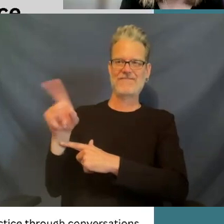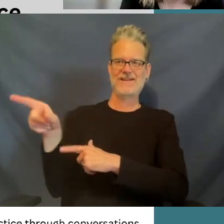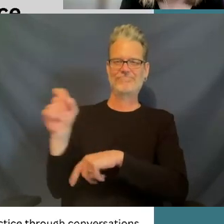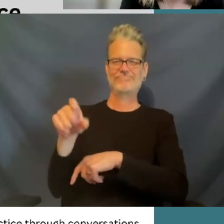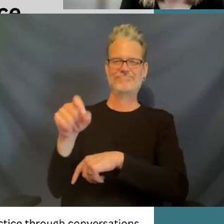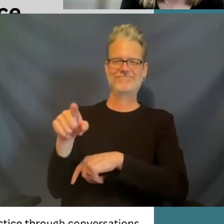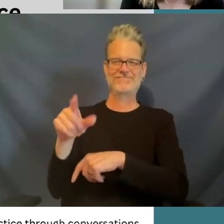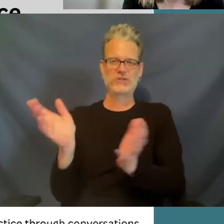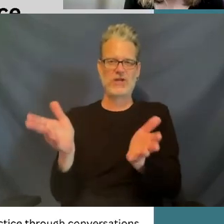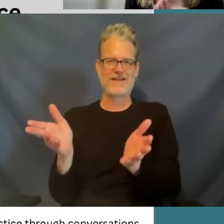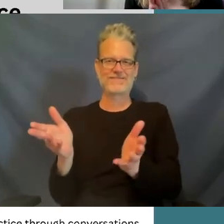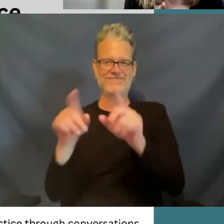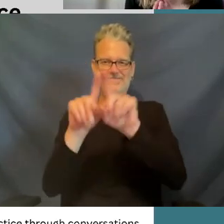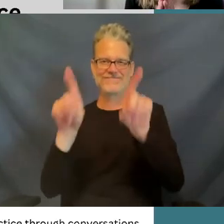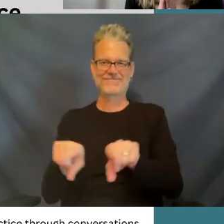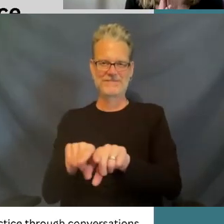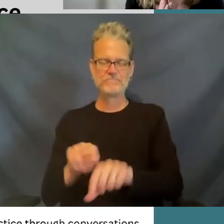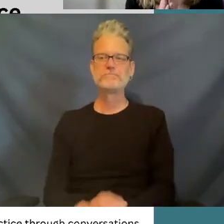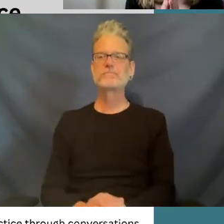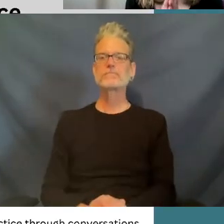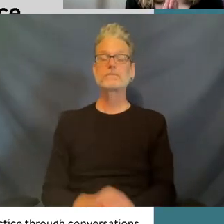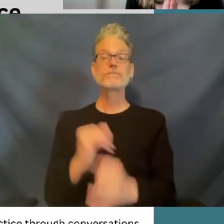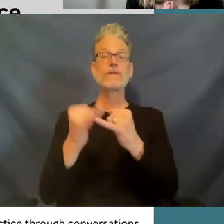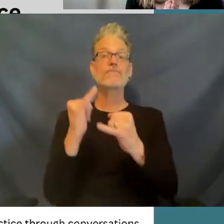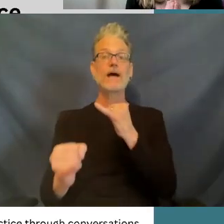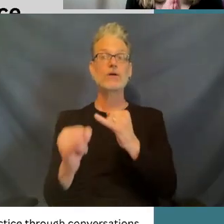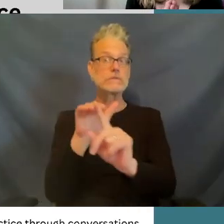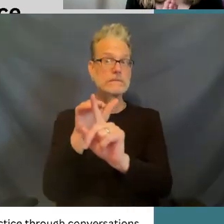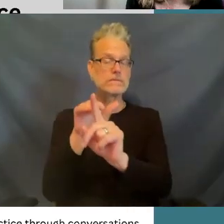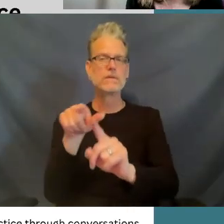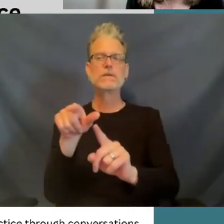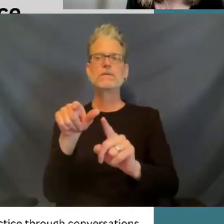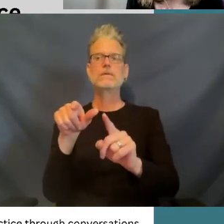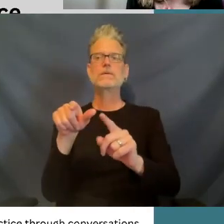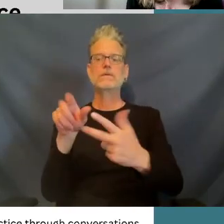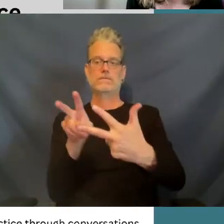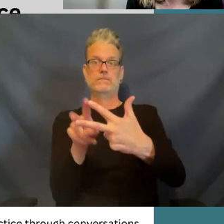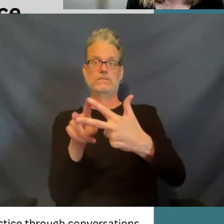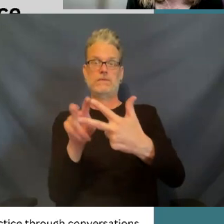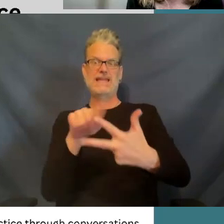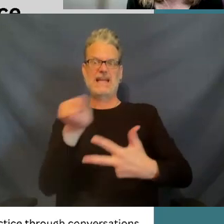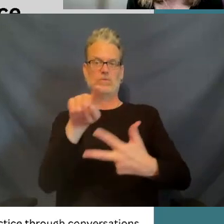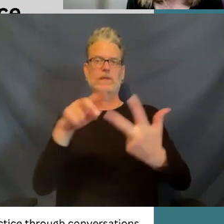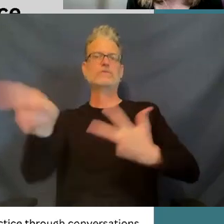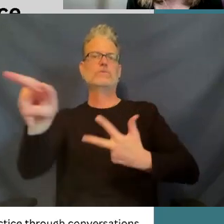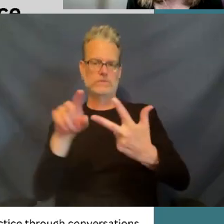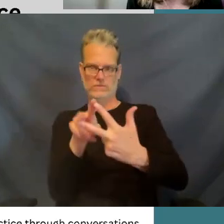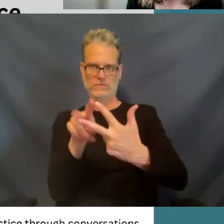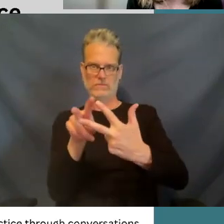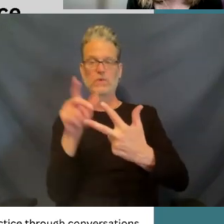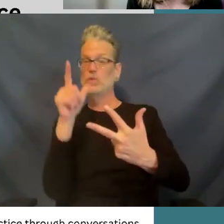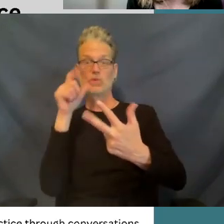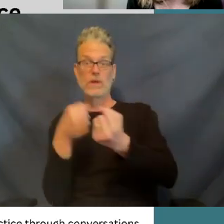box. And just as a final note, those two latter sessions are supported by